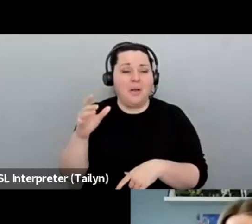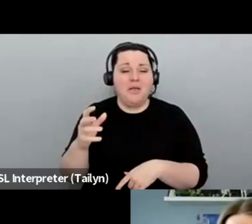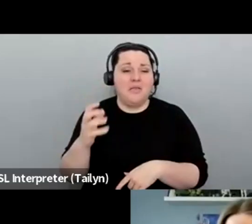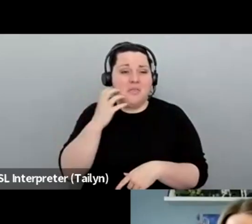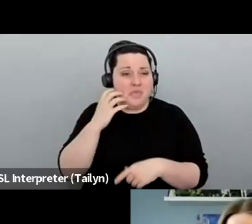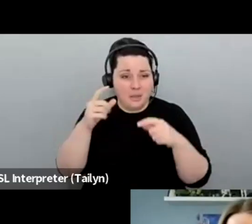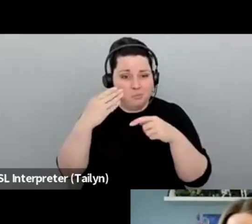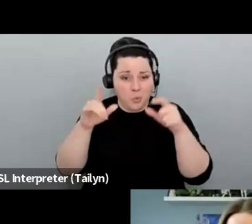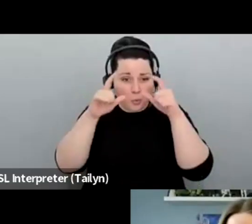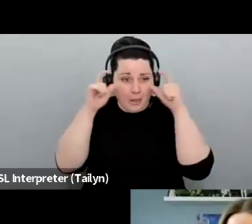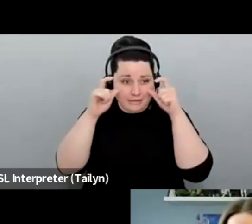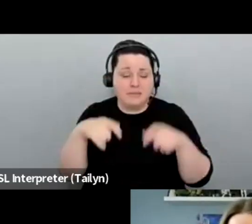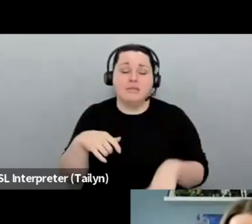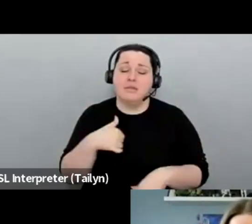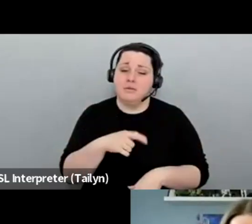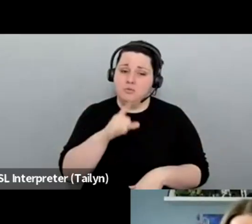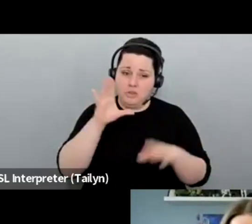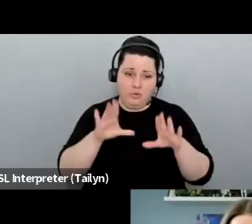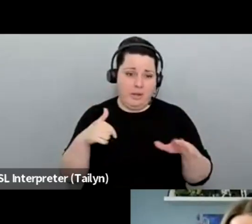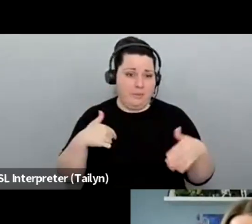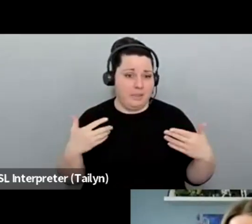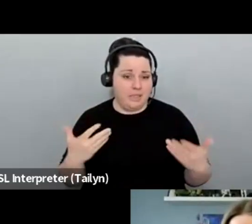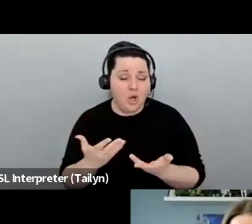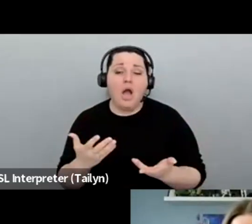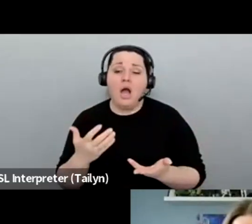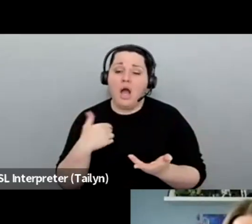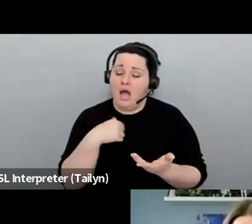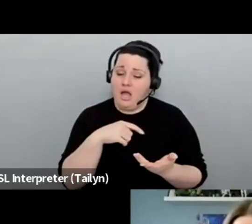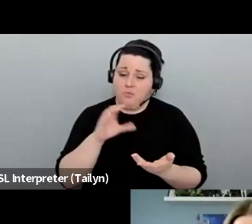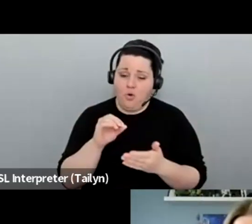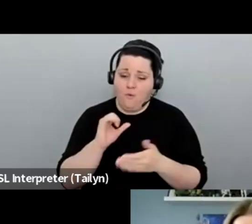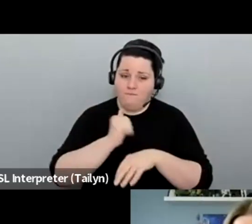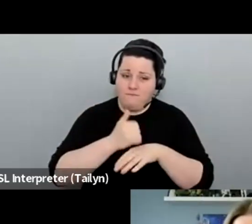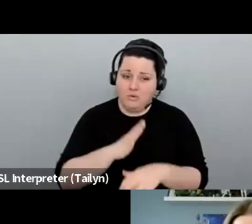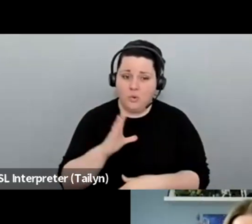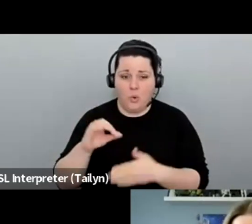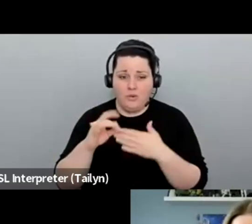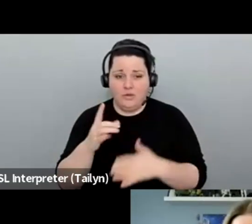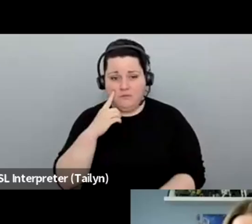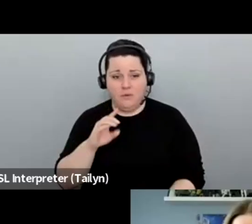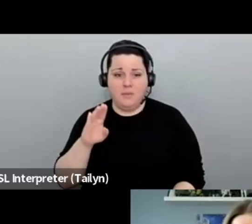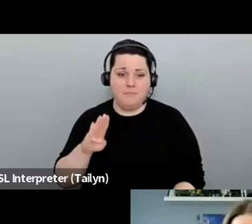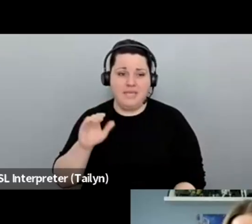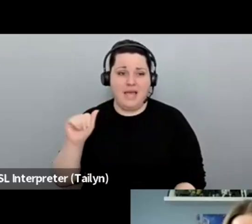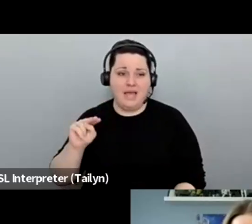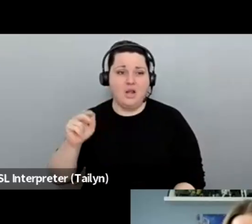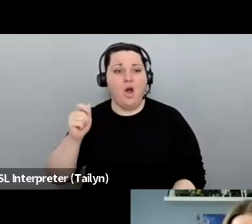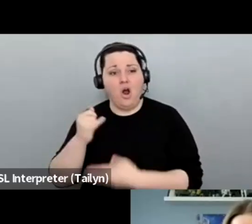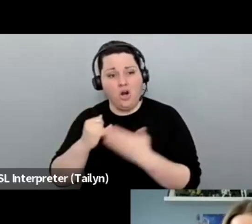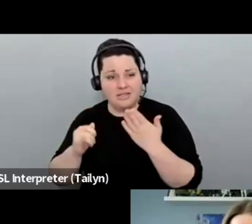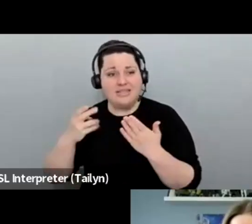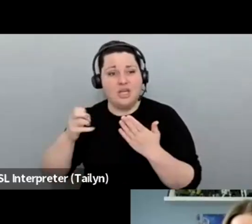It is really, really great to be here. I was co-founder and co-leader of the Be an Arts Hero campaign during the